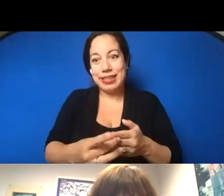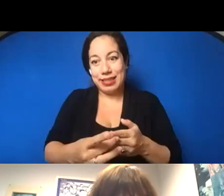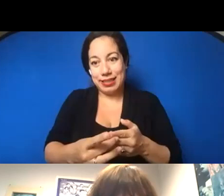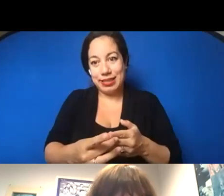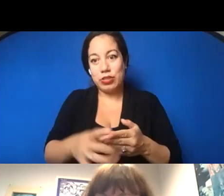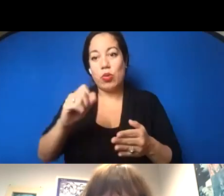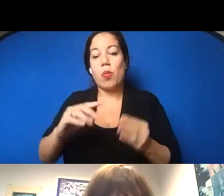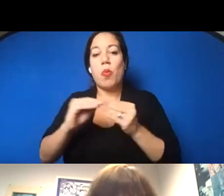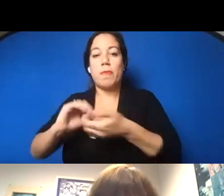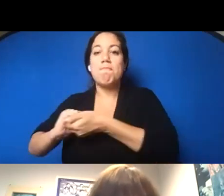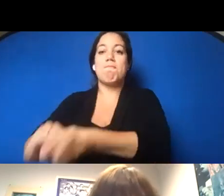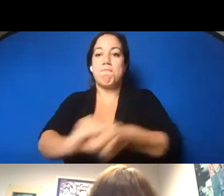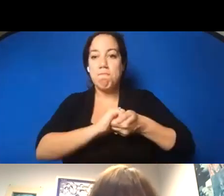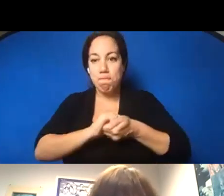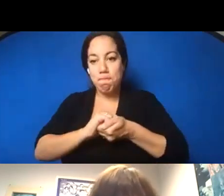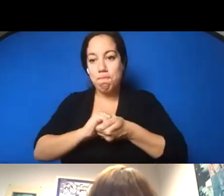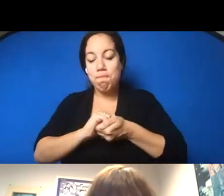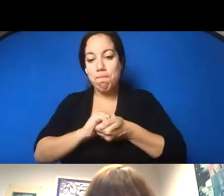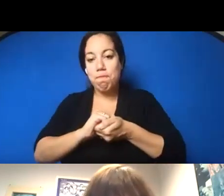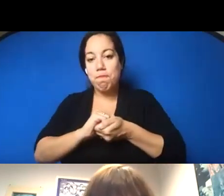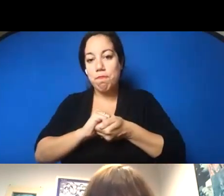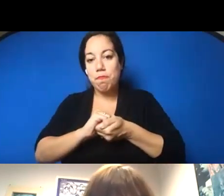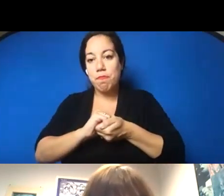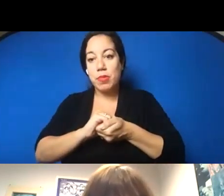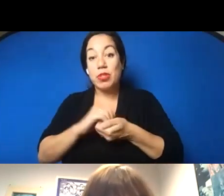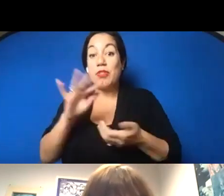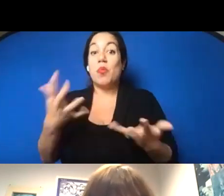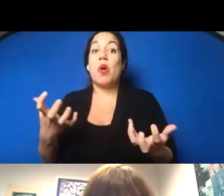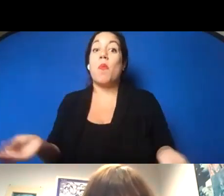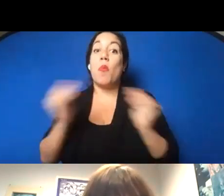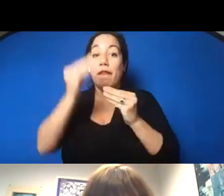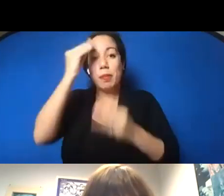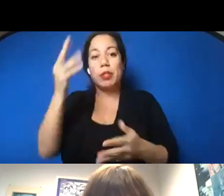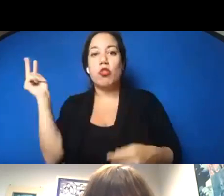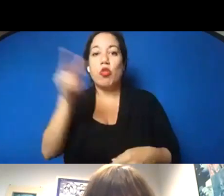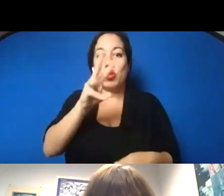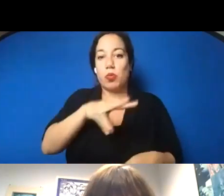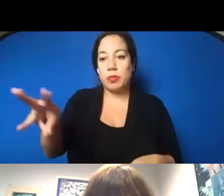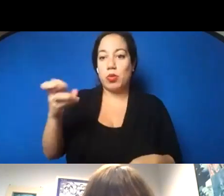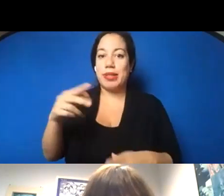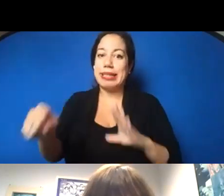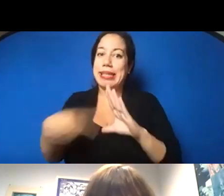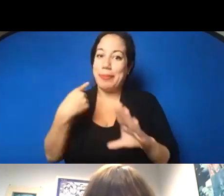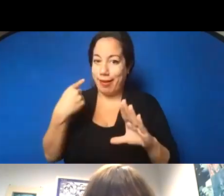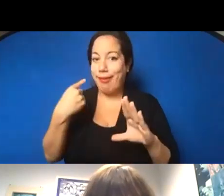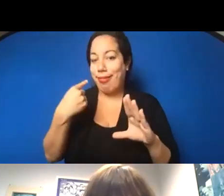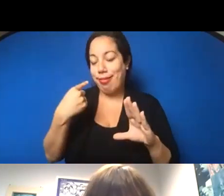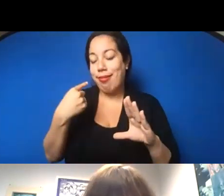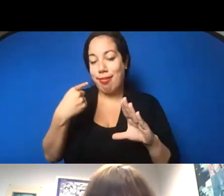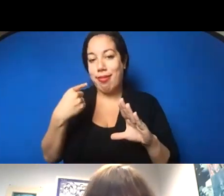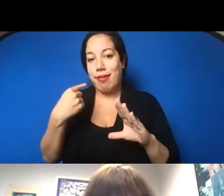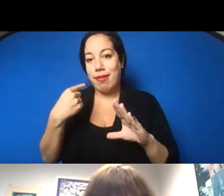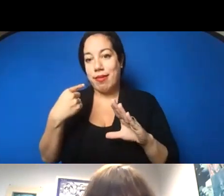across networks. So for more information, do visit our website, or you can email, or you can send an email then on